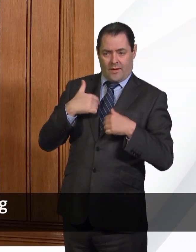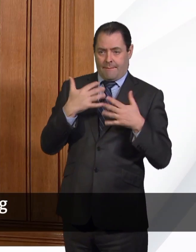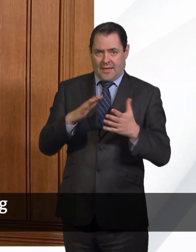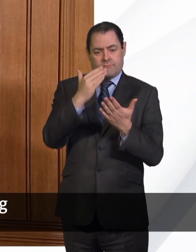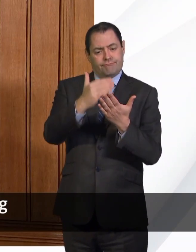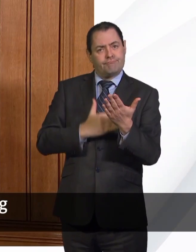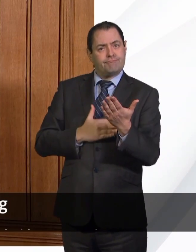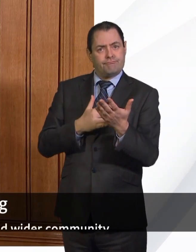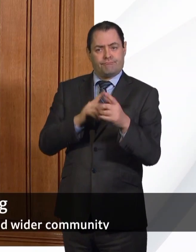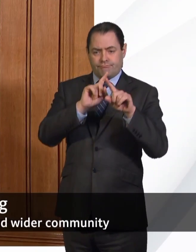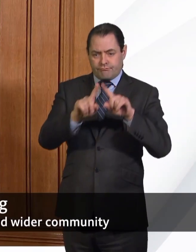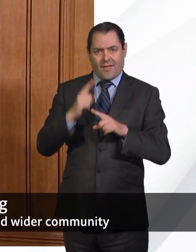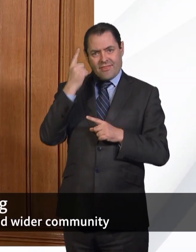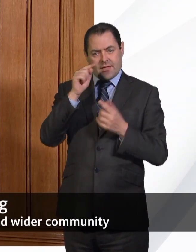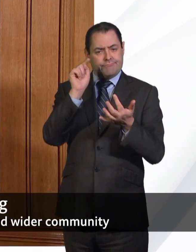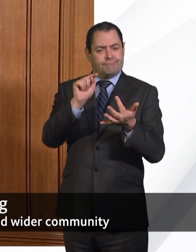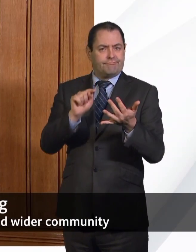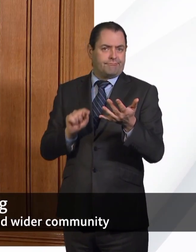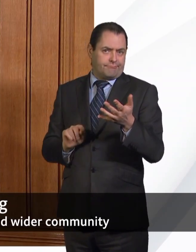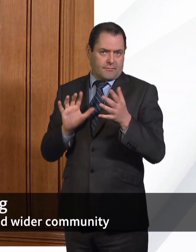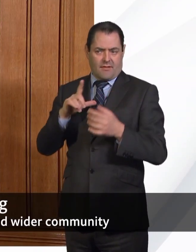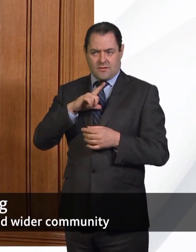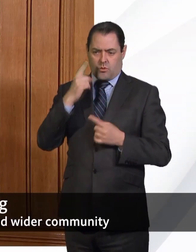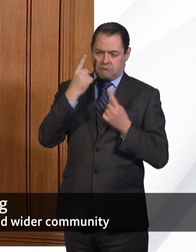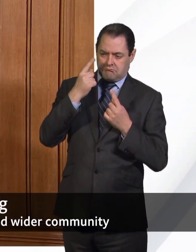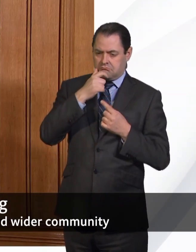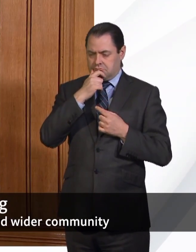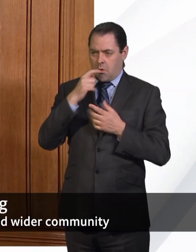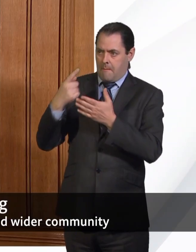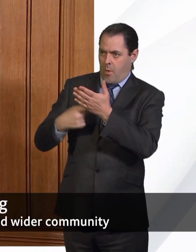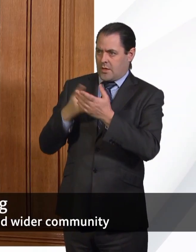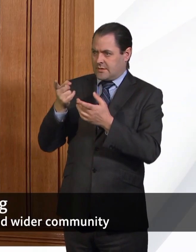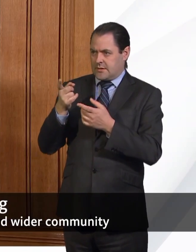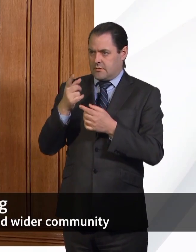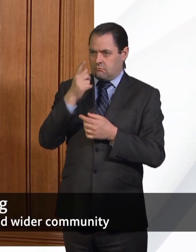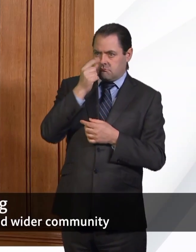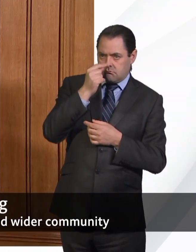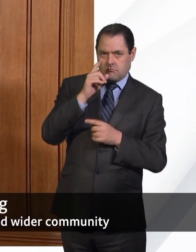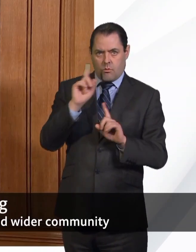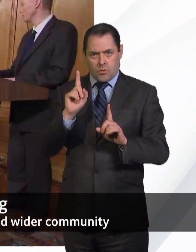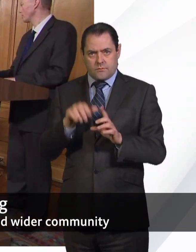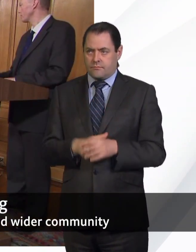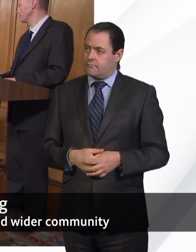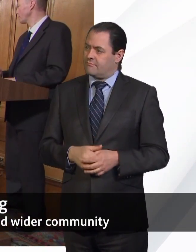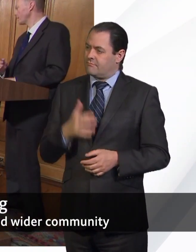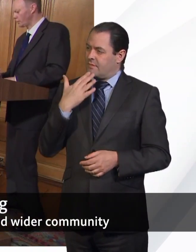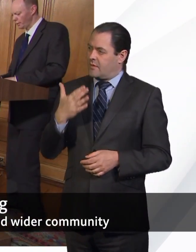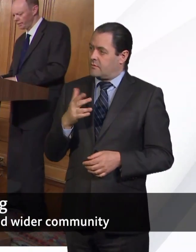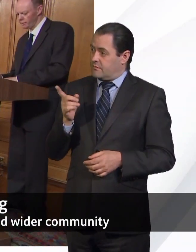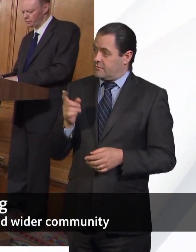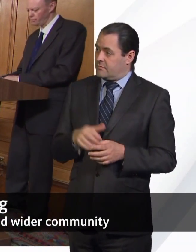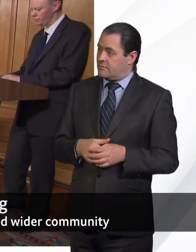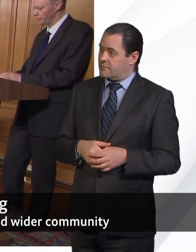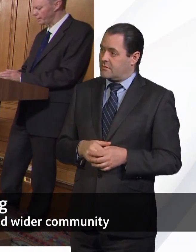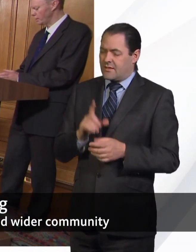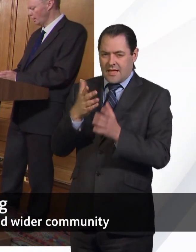of considerations that might allow people to think about what those policies should and could be. Sorry, Chris. Could I add